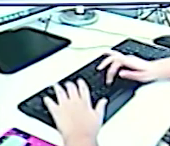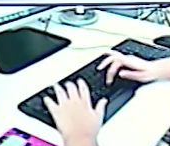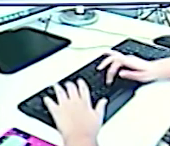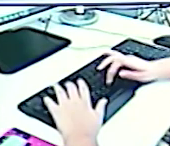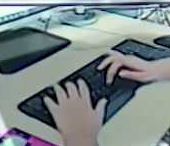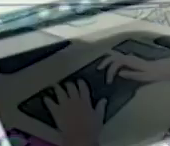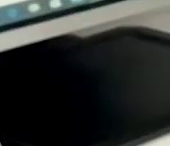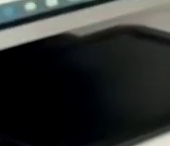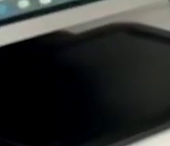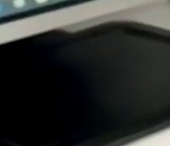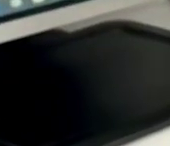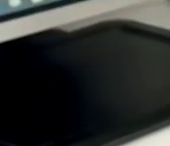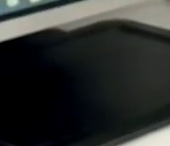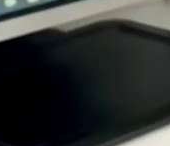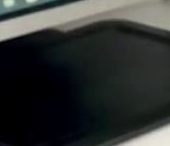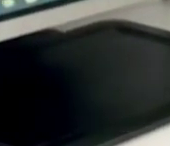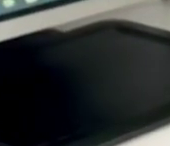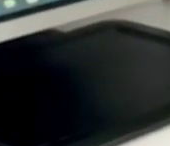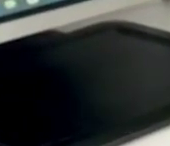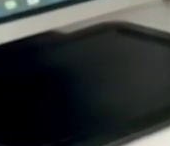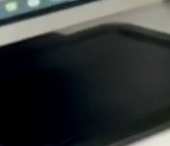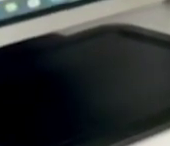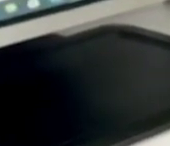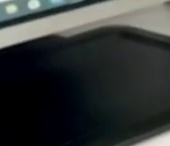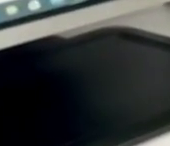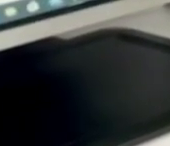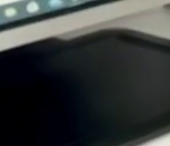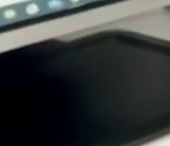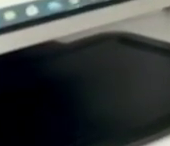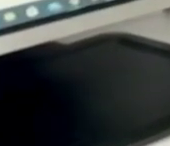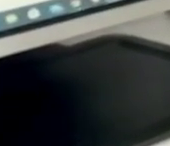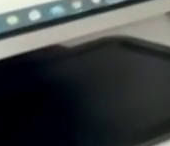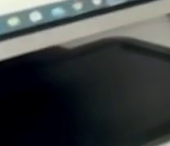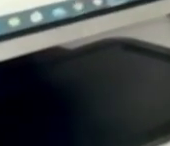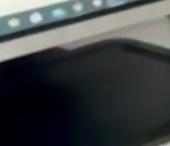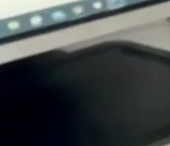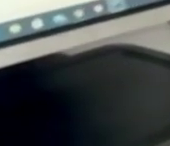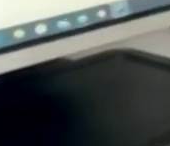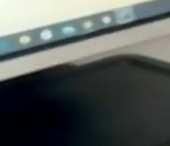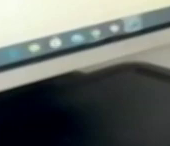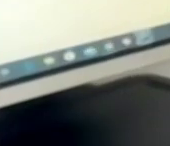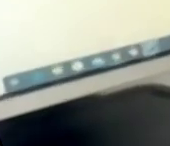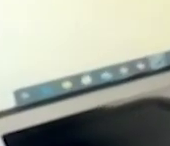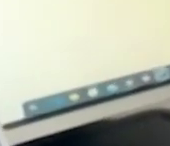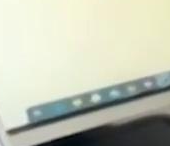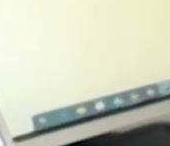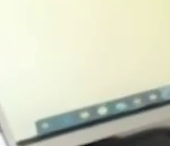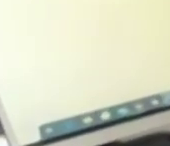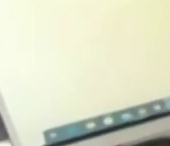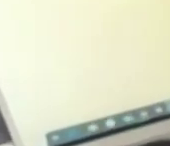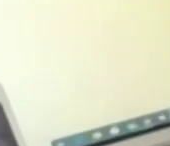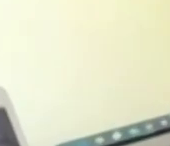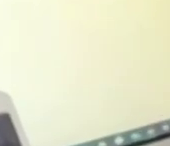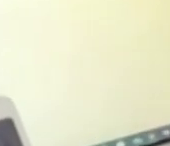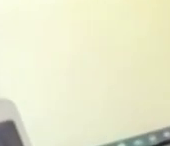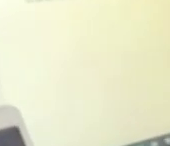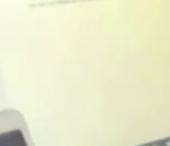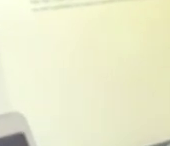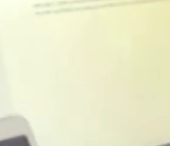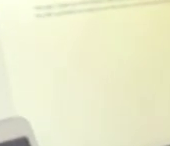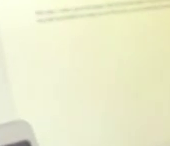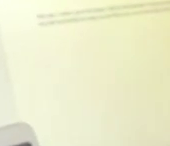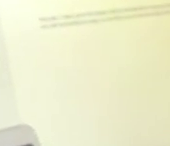pandemic. With online classes being the new normal since COVID-19, there are concerns about the number